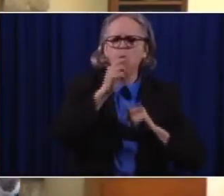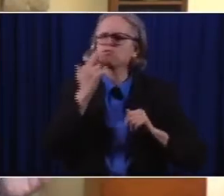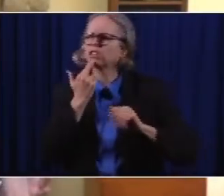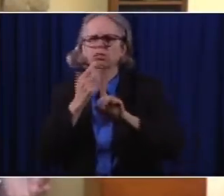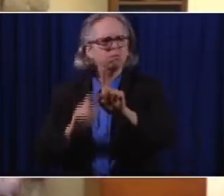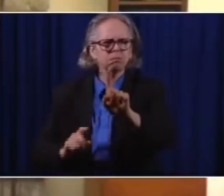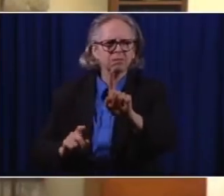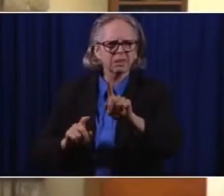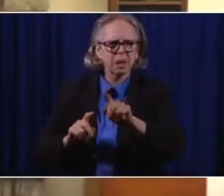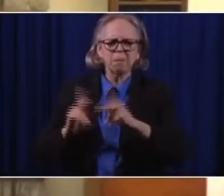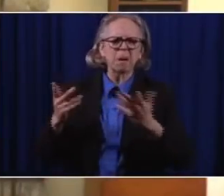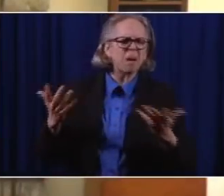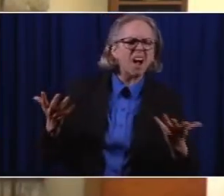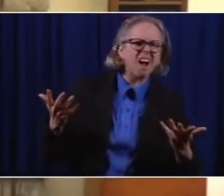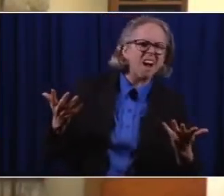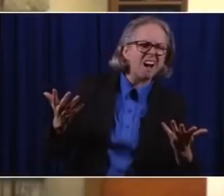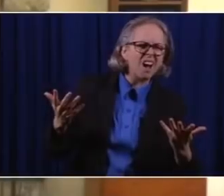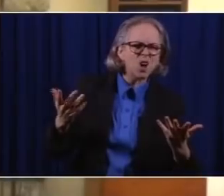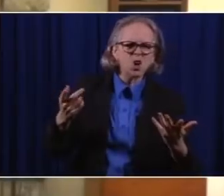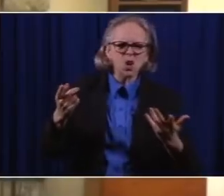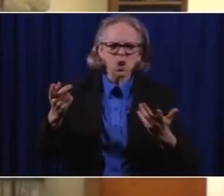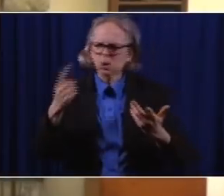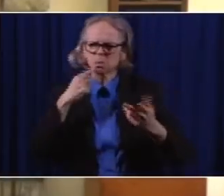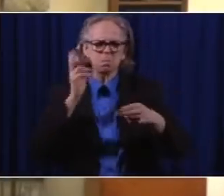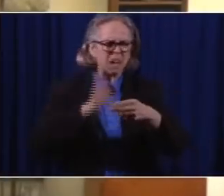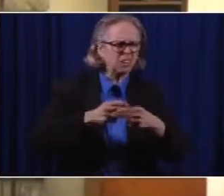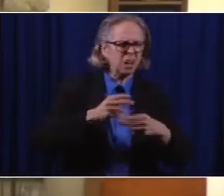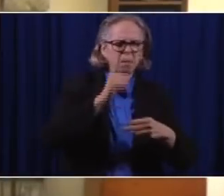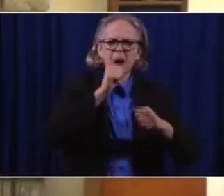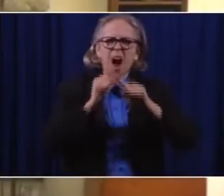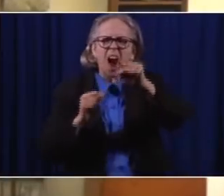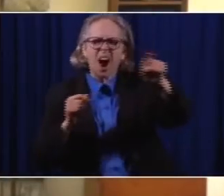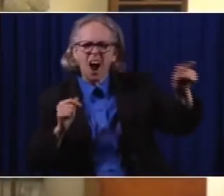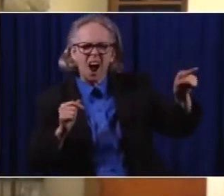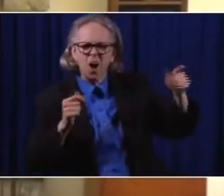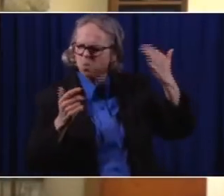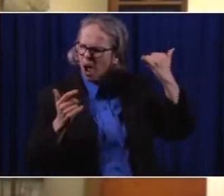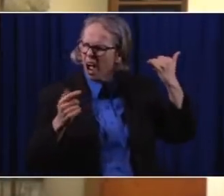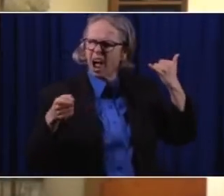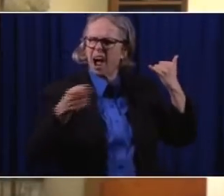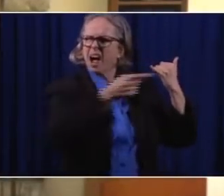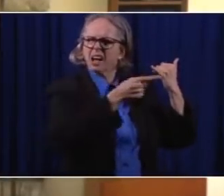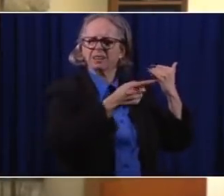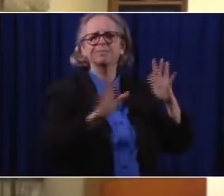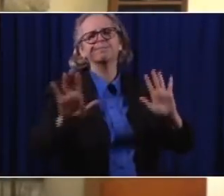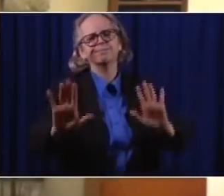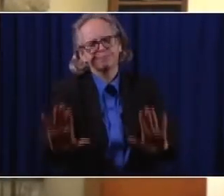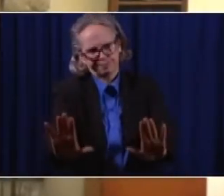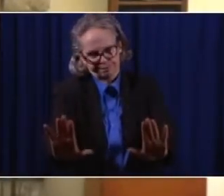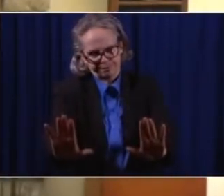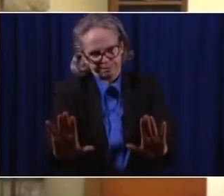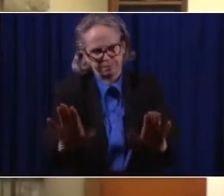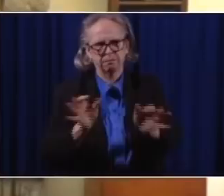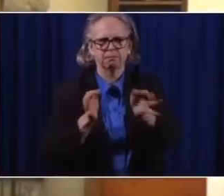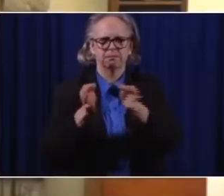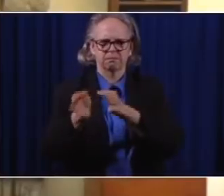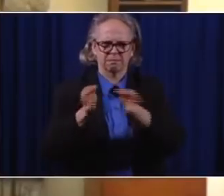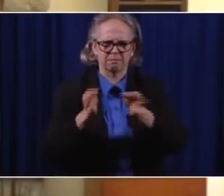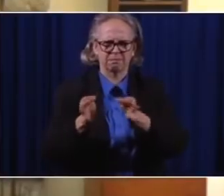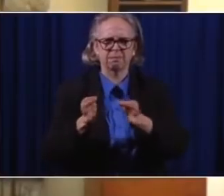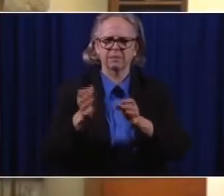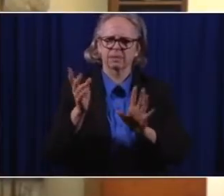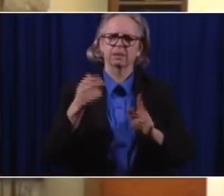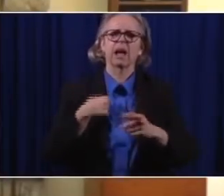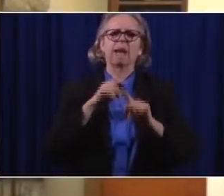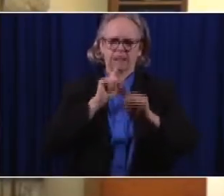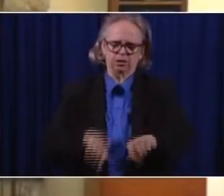Why not that? I understand that. The answer to that is this. It's winter,